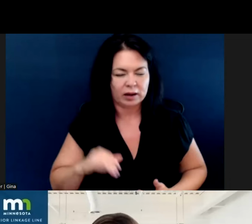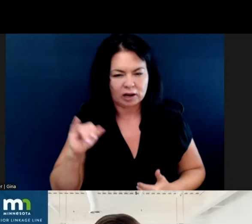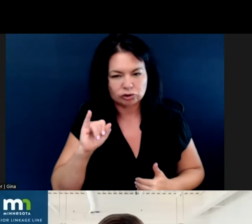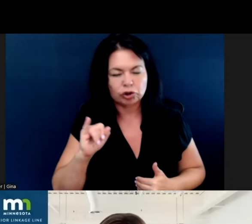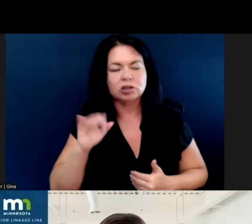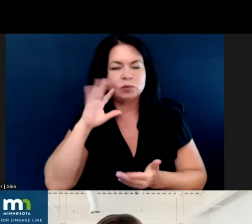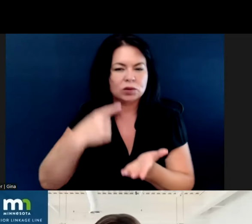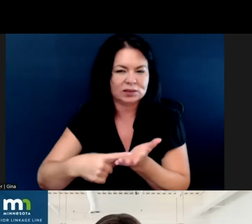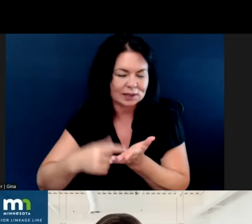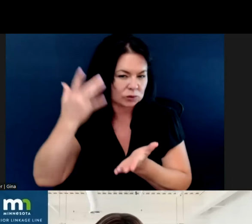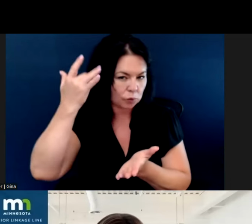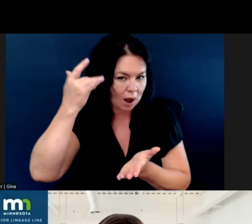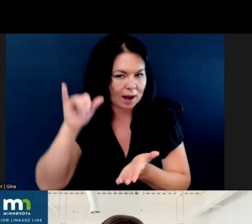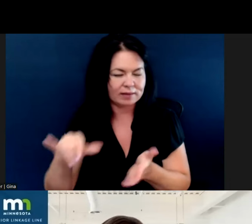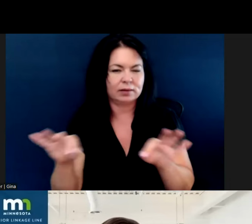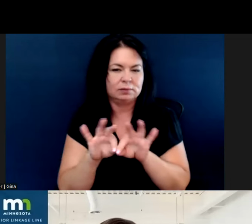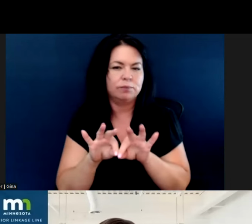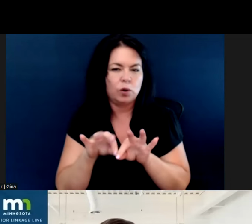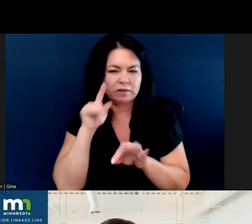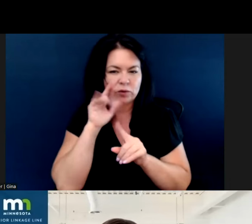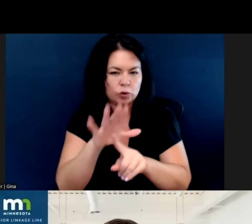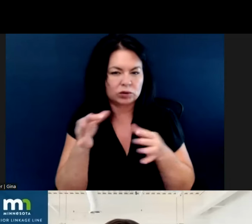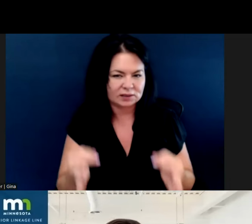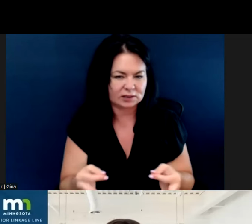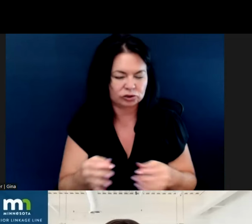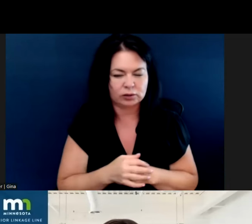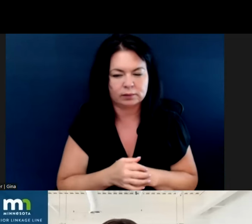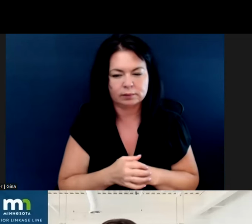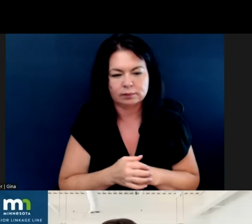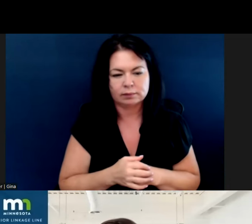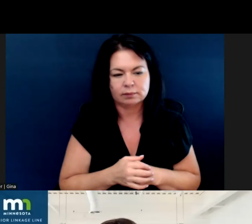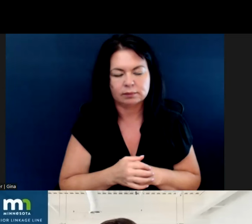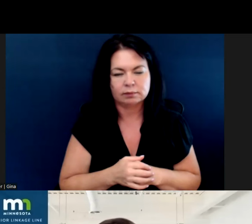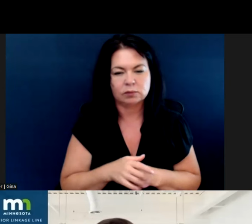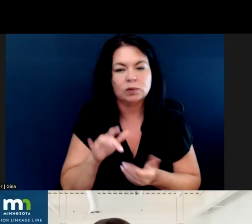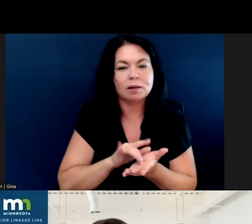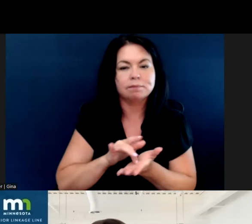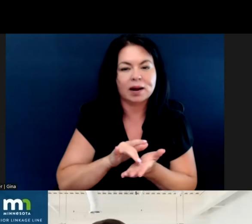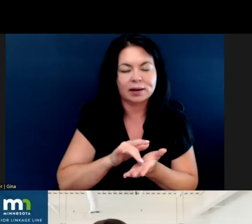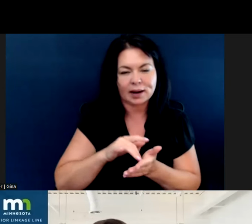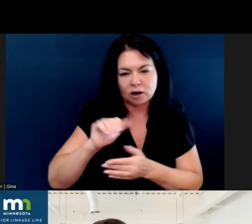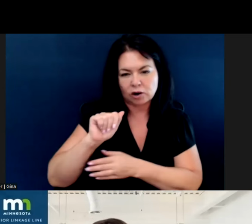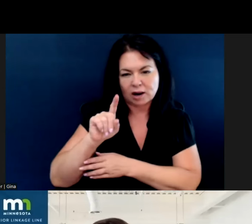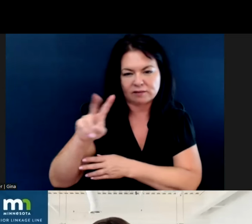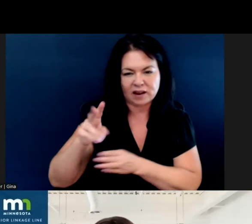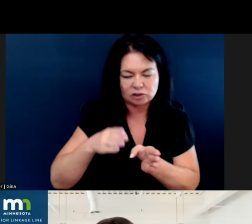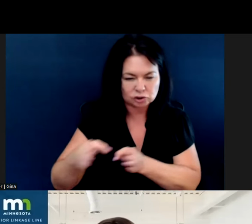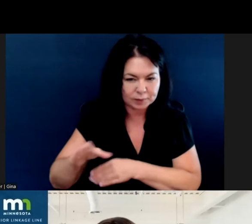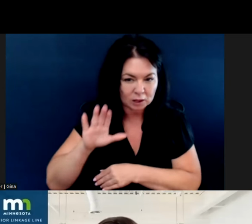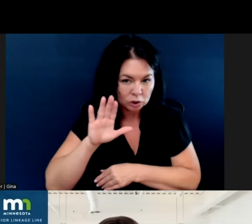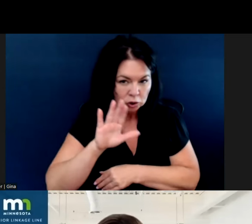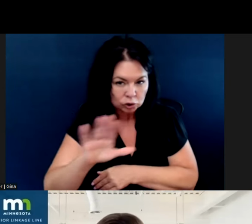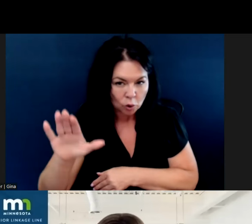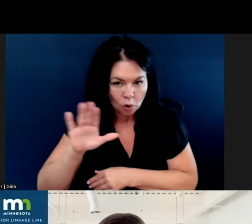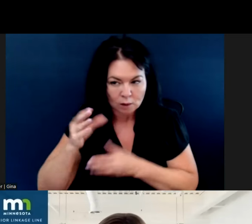why that might impact your decision. With a Medicare Advantage plan, do your providers participate? It might be important